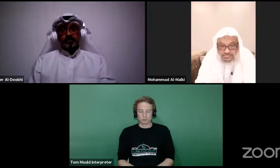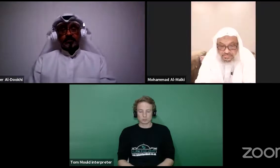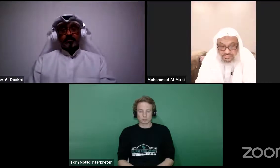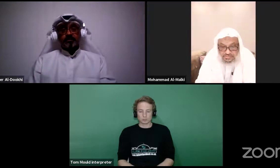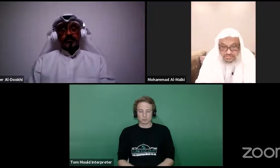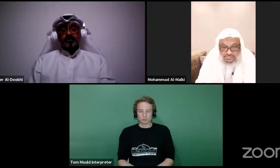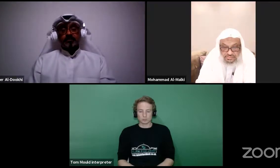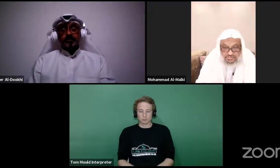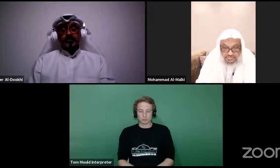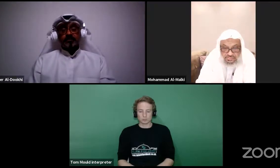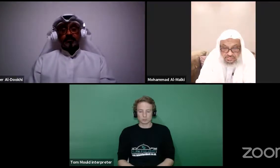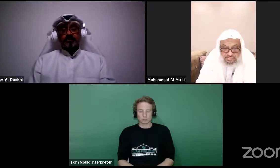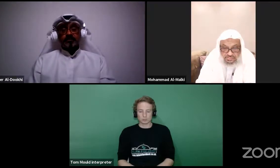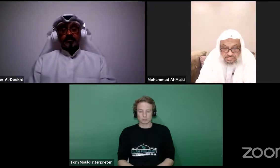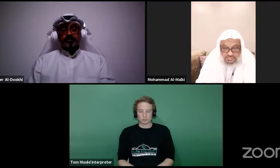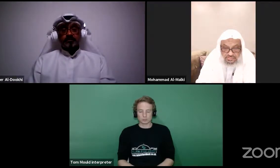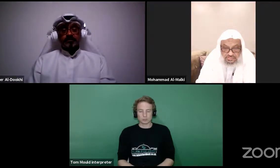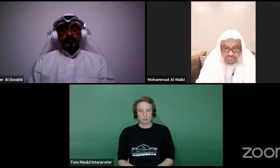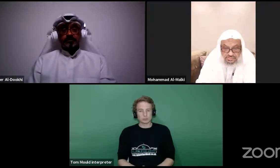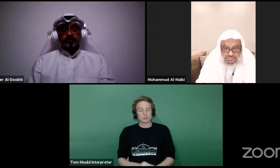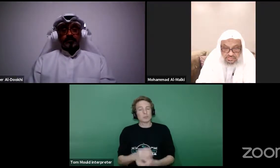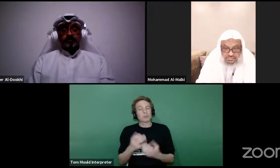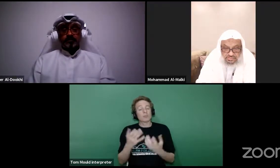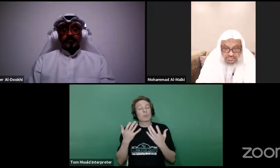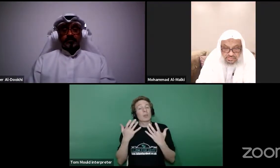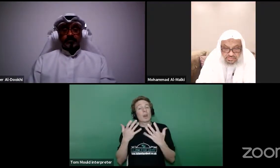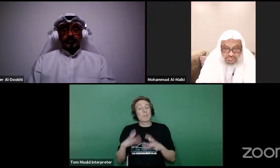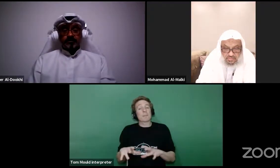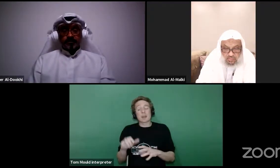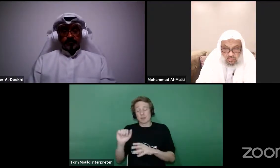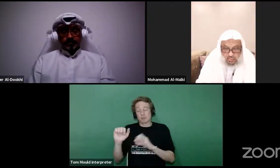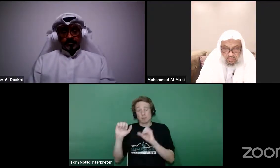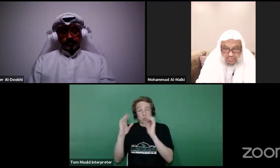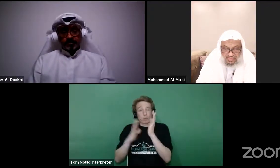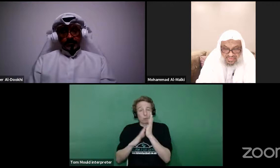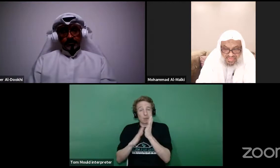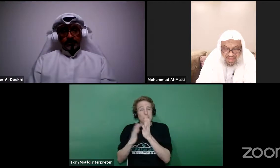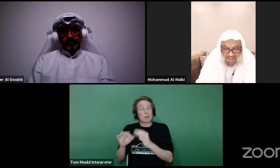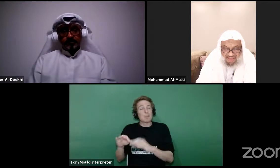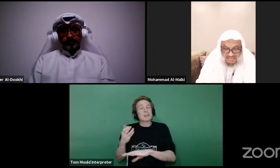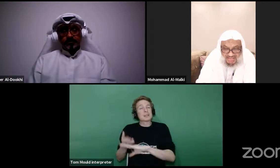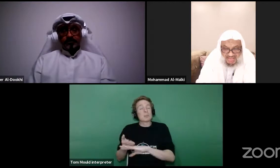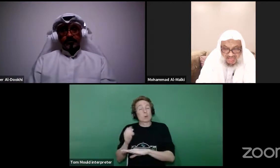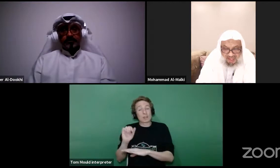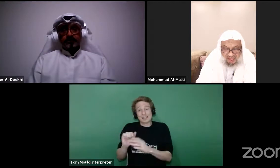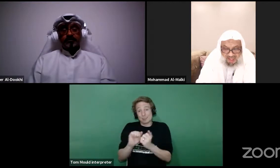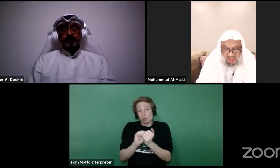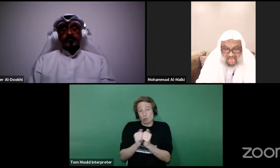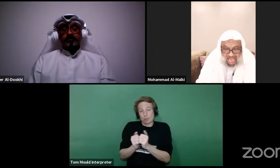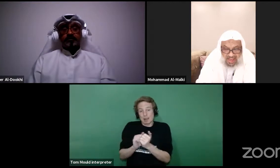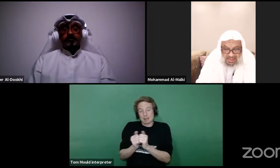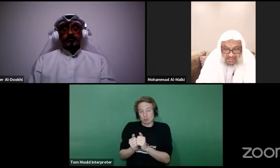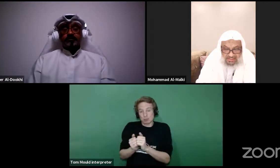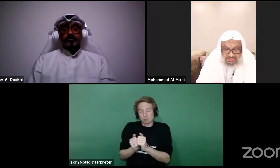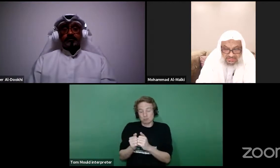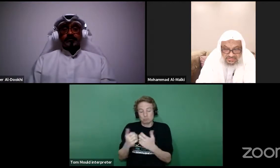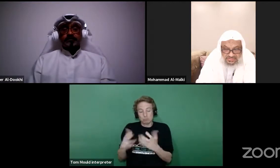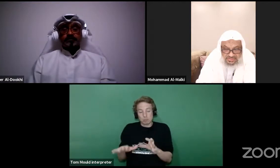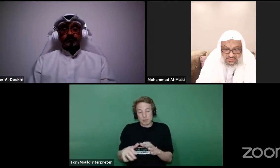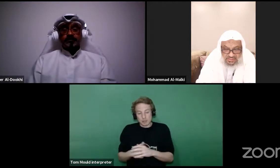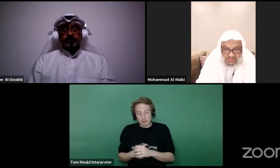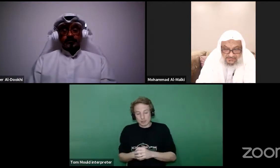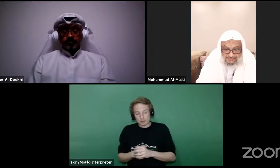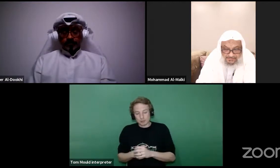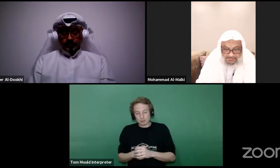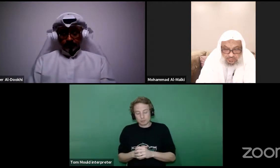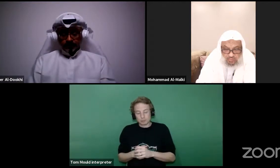And it's been reported by the companion of the Prophet, peace and blessings be upon him, Wathila ibn Asqa. It's